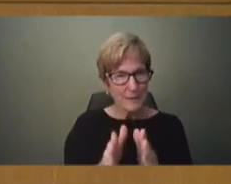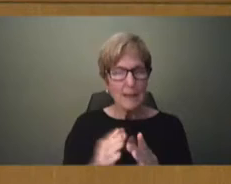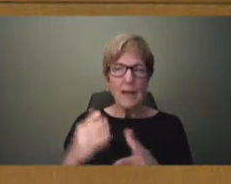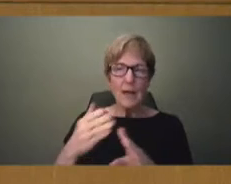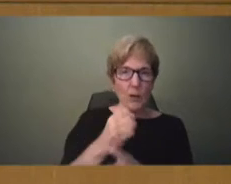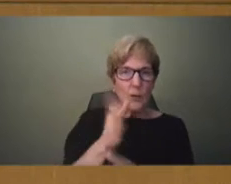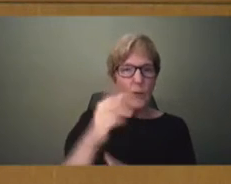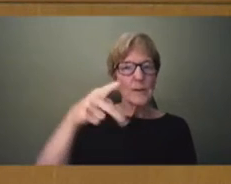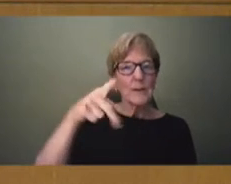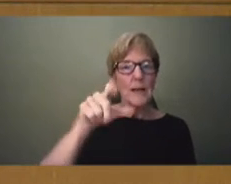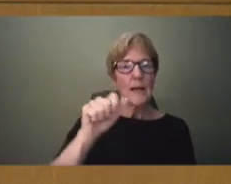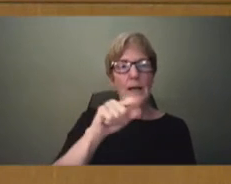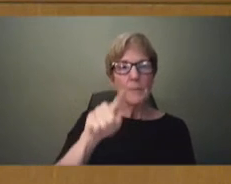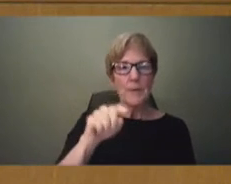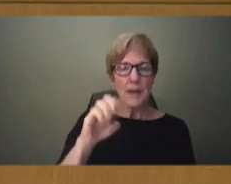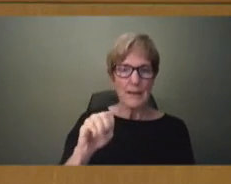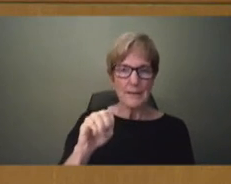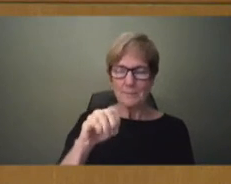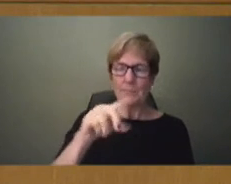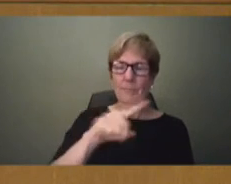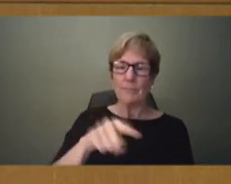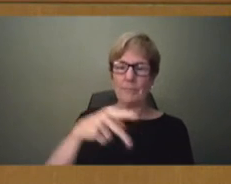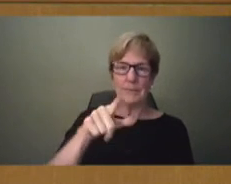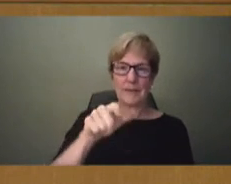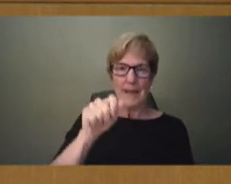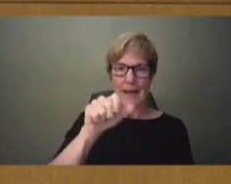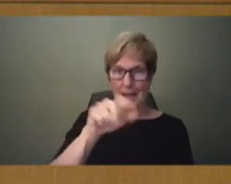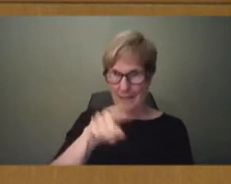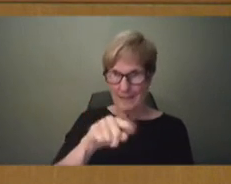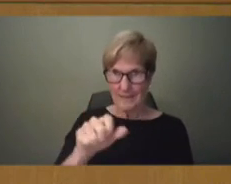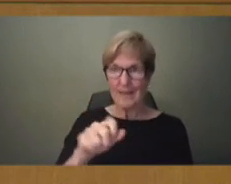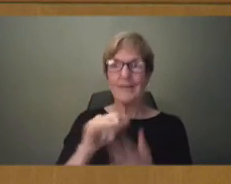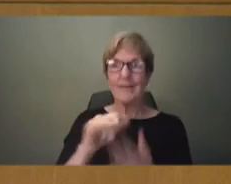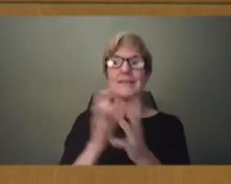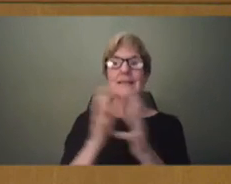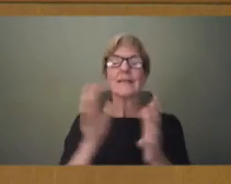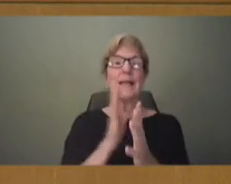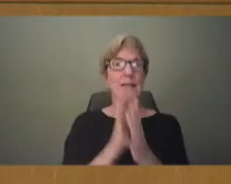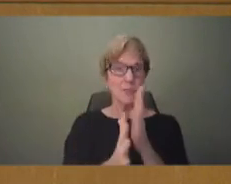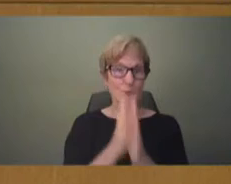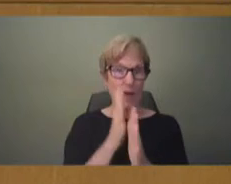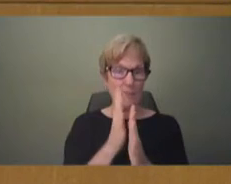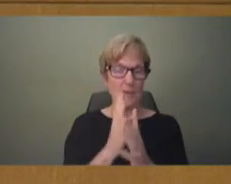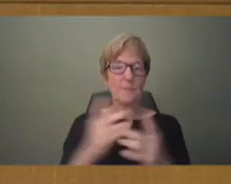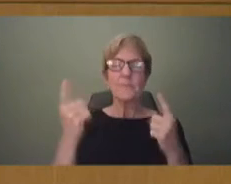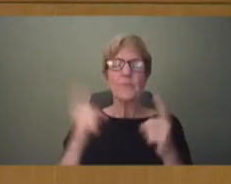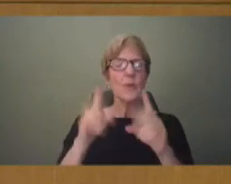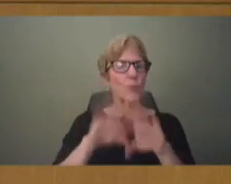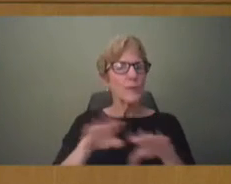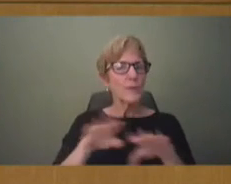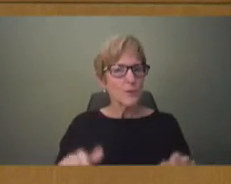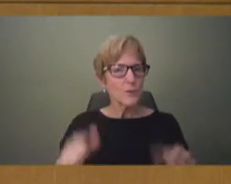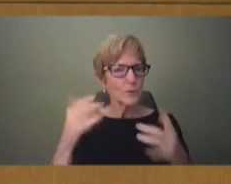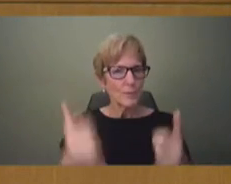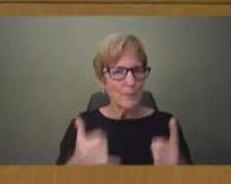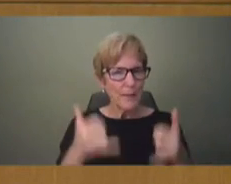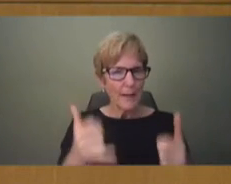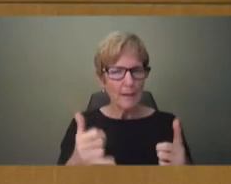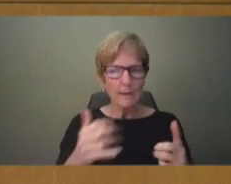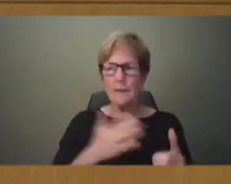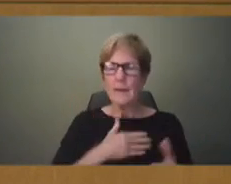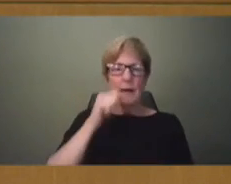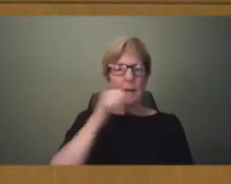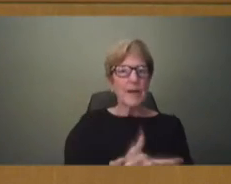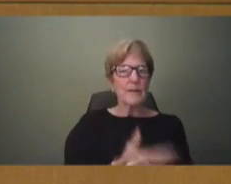through Bridgeport that is a lot of traffic when you have kids in the community my daughter has to